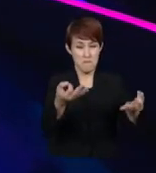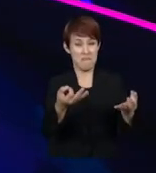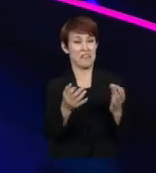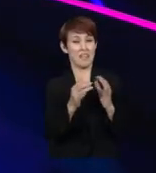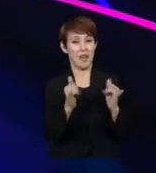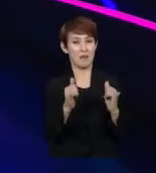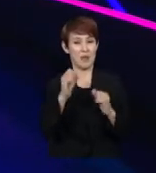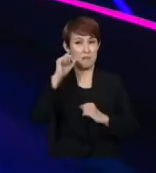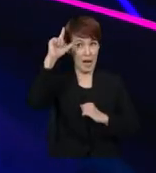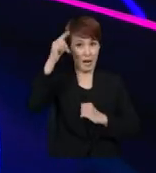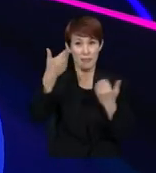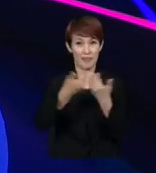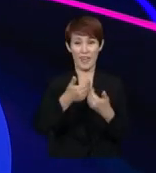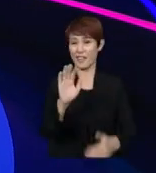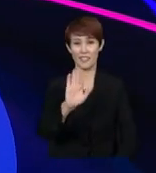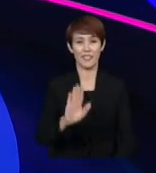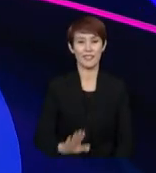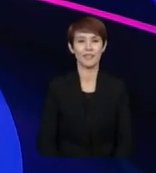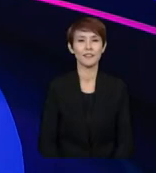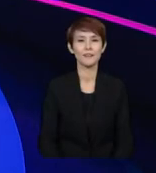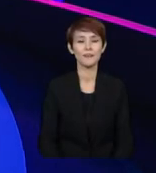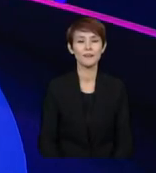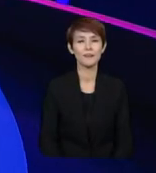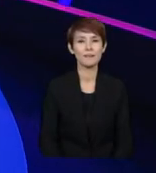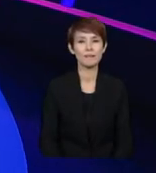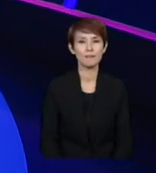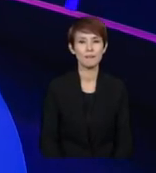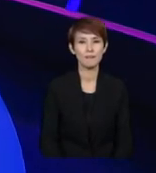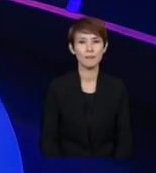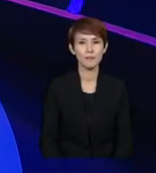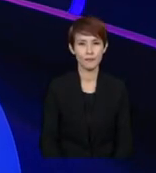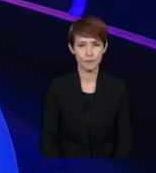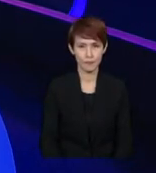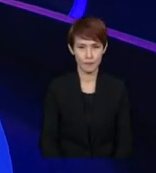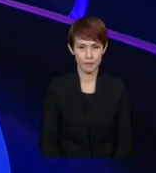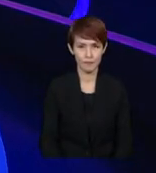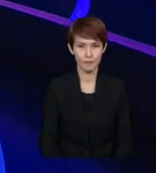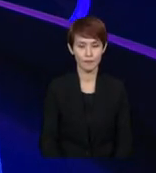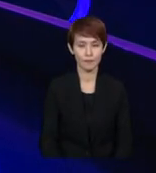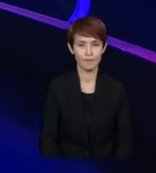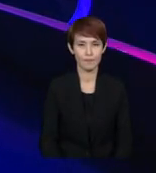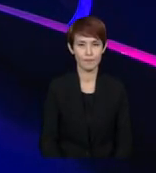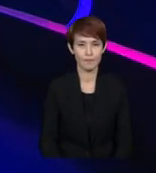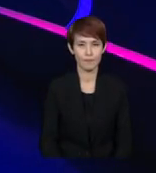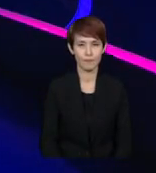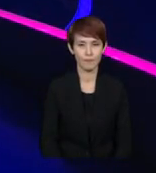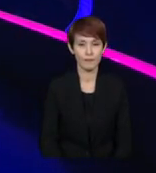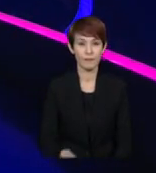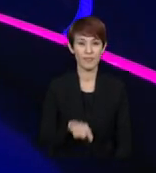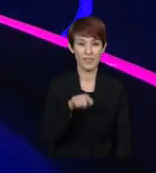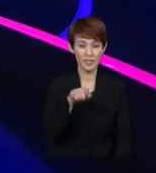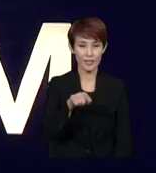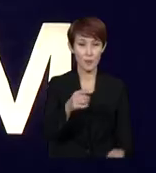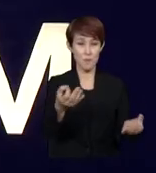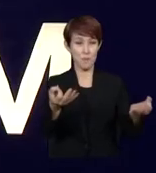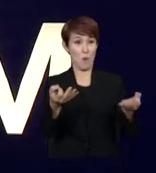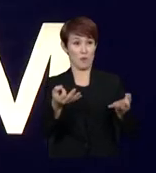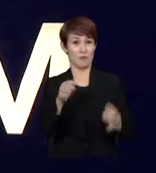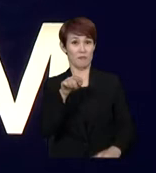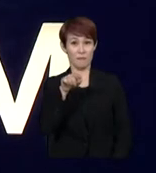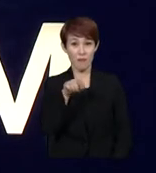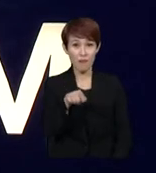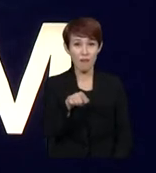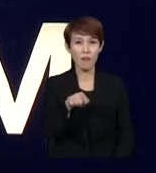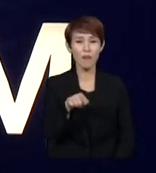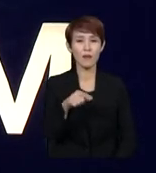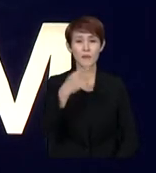right, we might be wrong, but this is not in and of itself populist or anything that's necessarily dangerous for democracy. What is peculiar to populism,